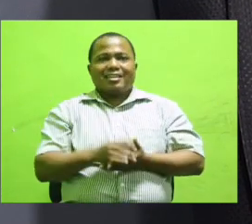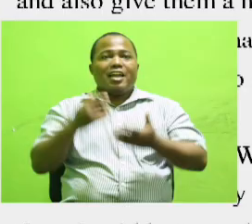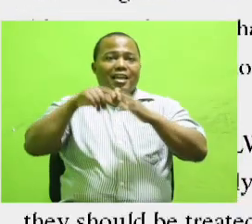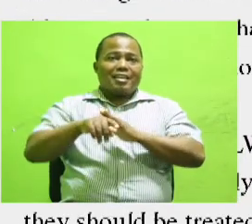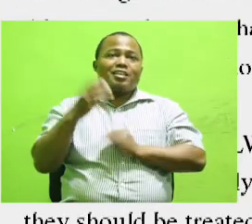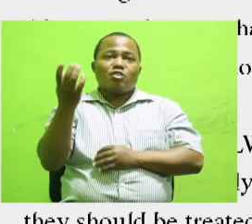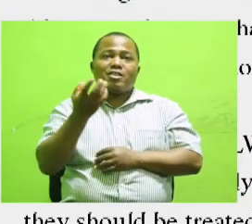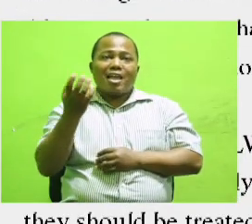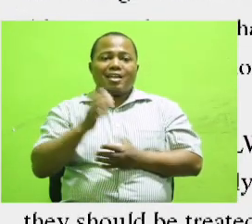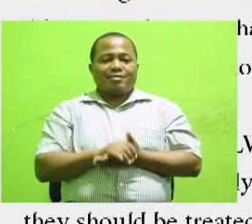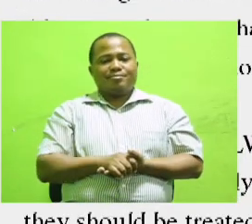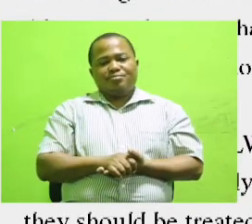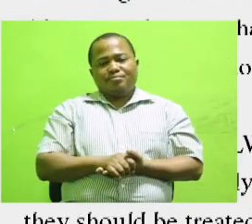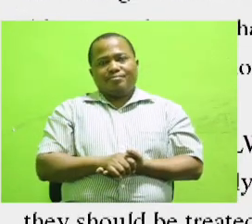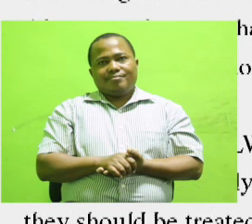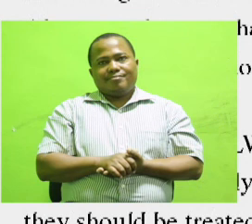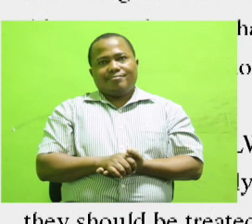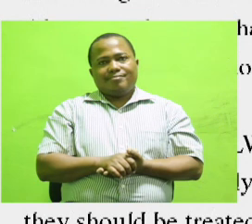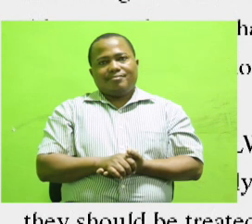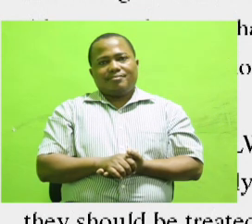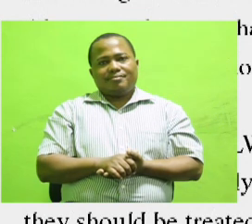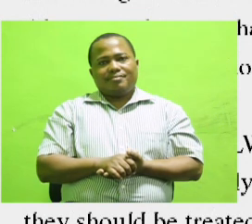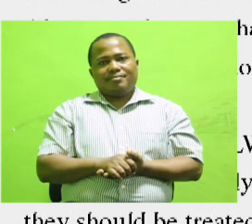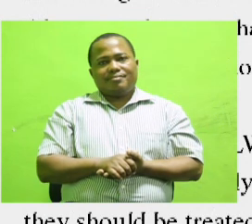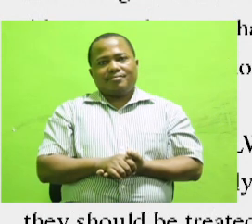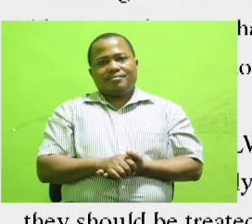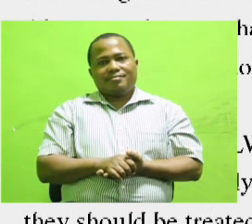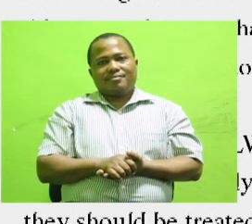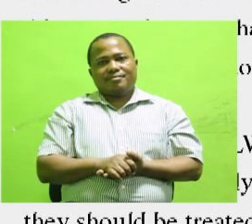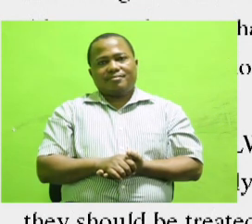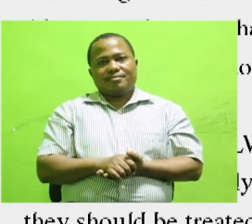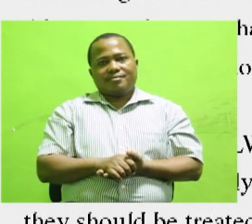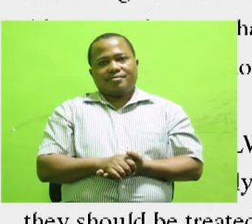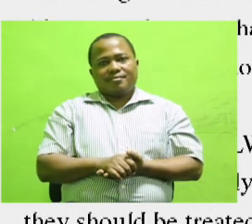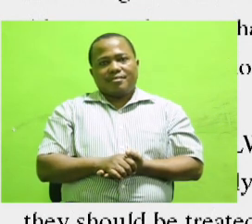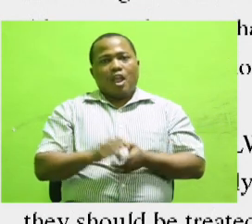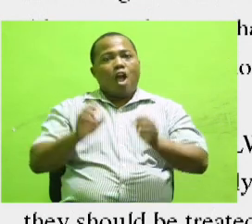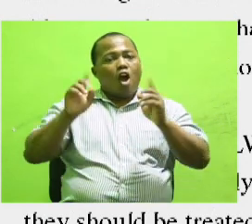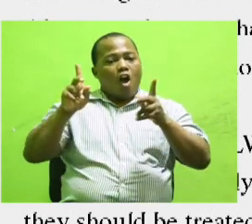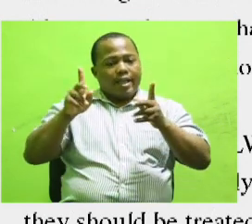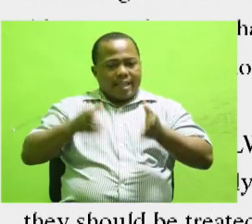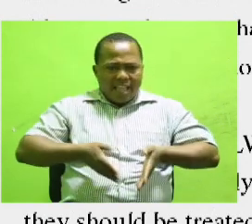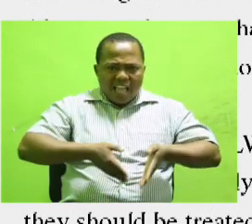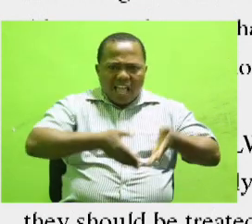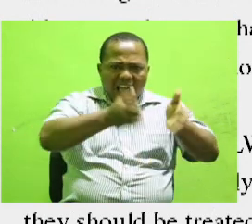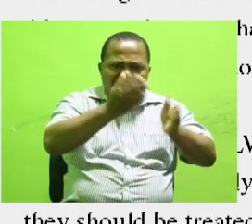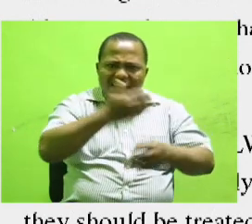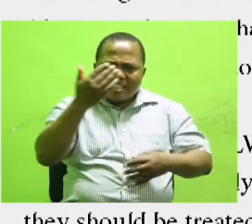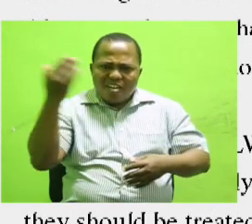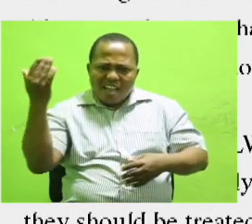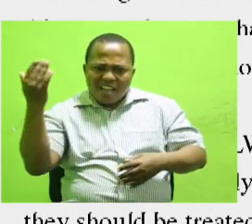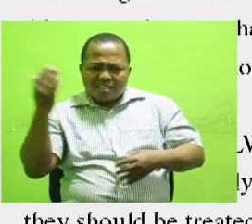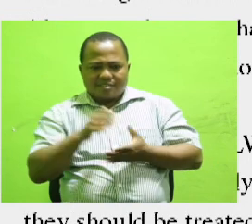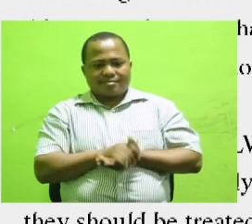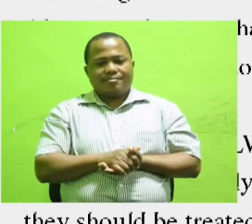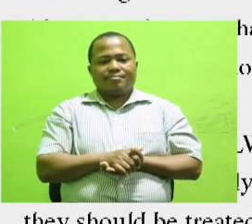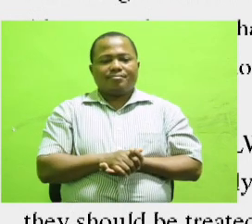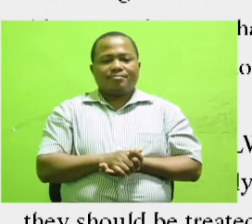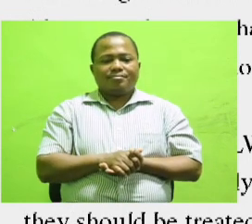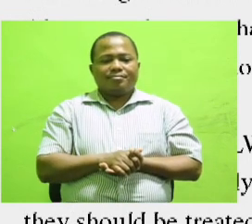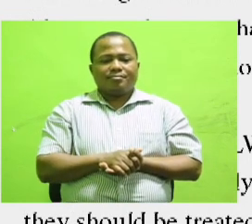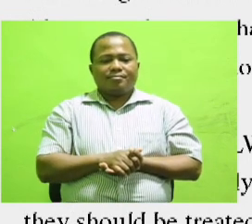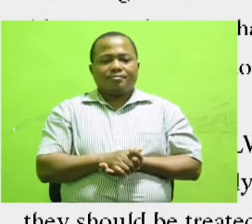society. Another way of taking care of them is to avoid using certain terms while talking to people